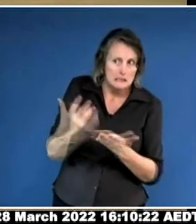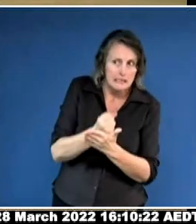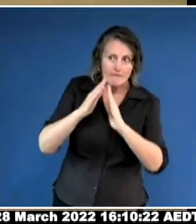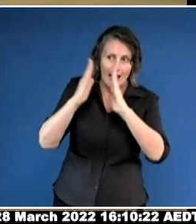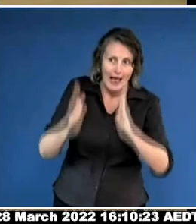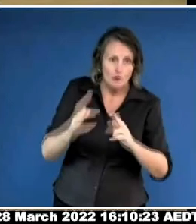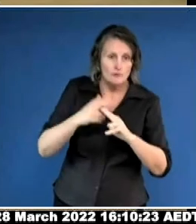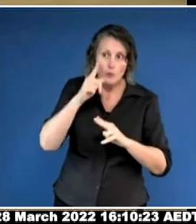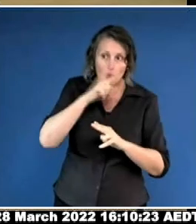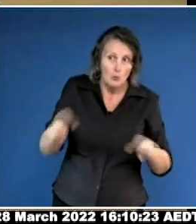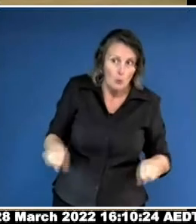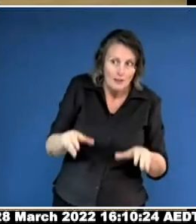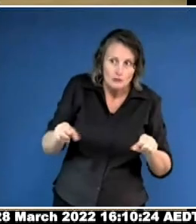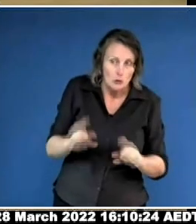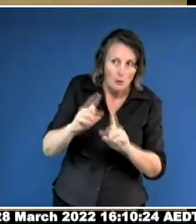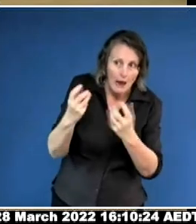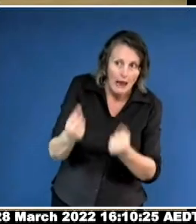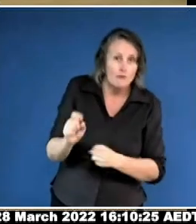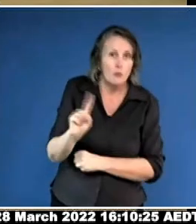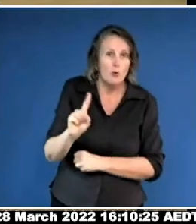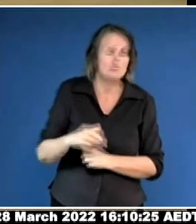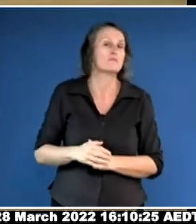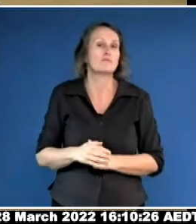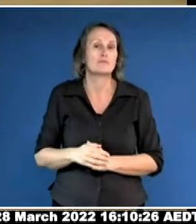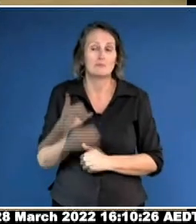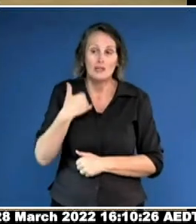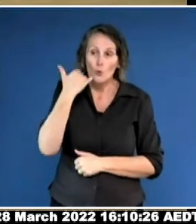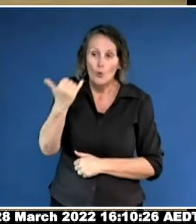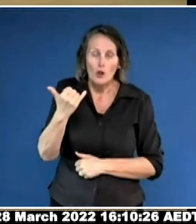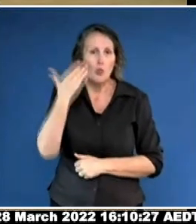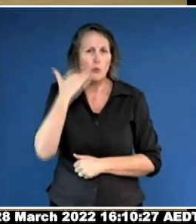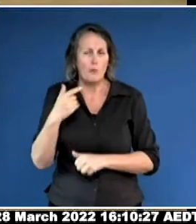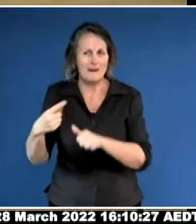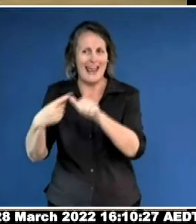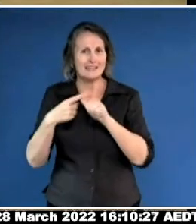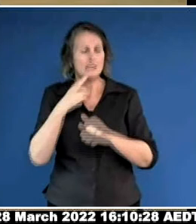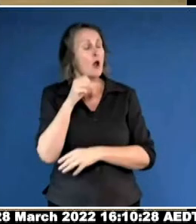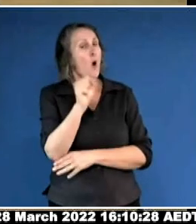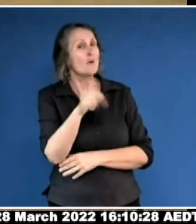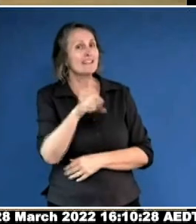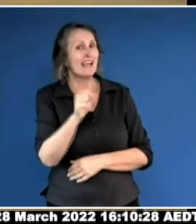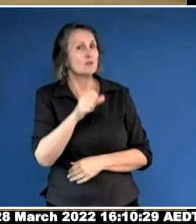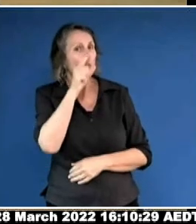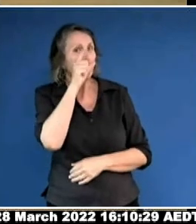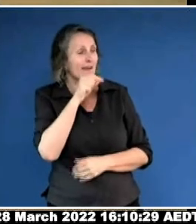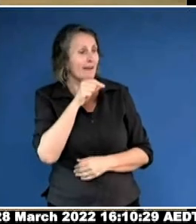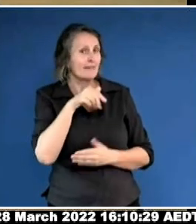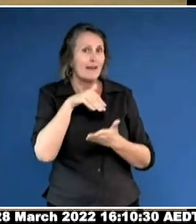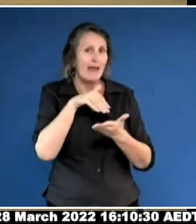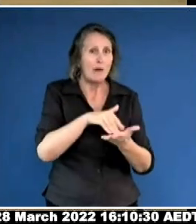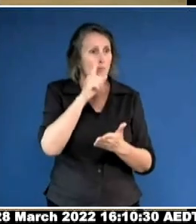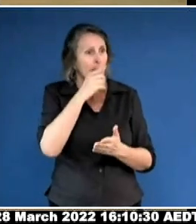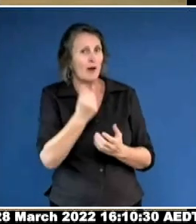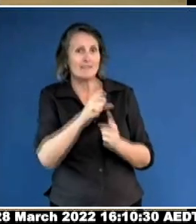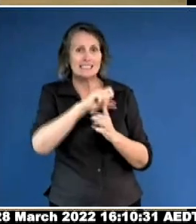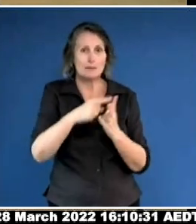housing for a person using a wheelchair. The woman on the end of the phone responded by saying, "Yes, we can accommodate people with